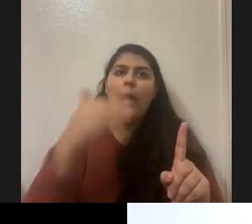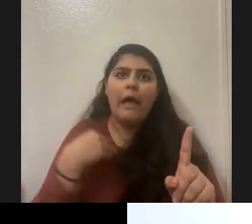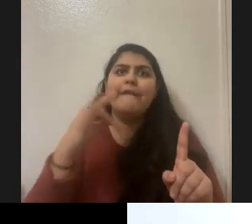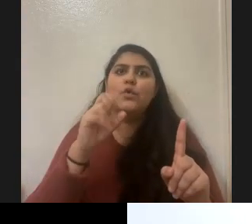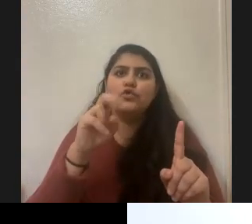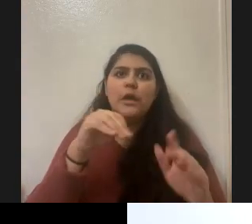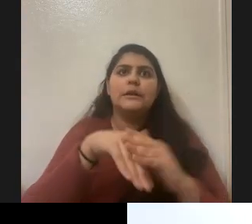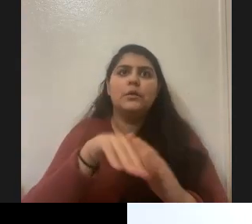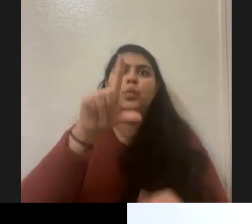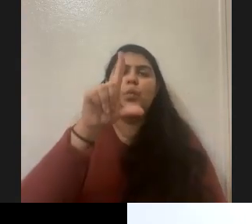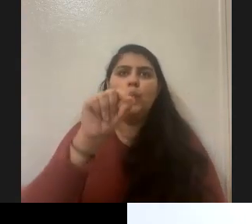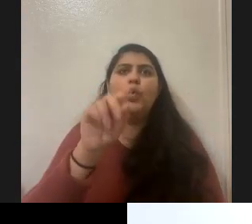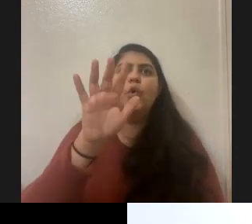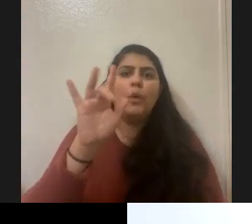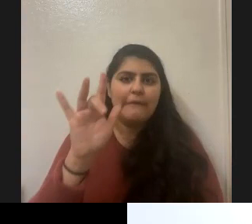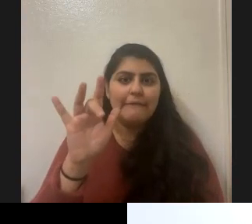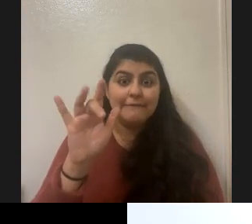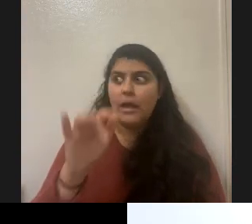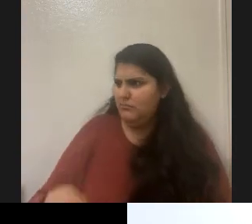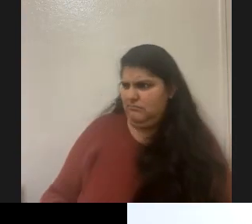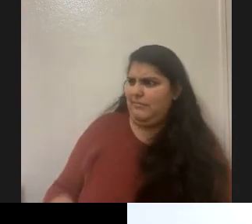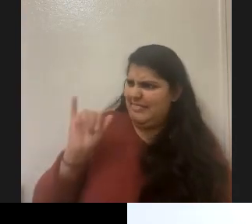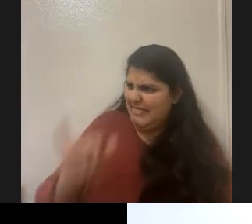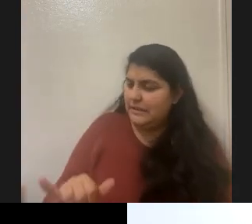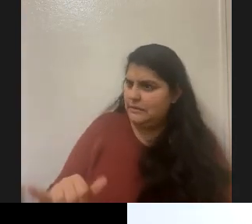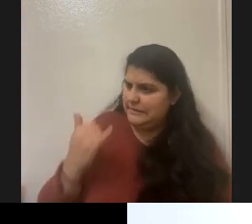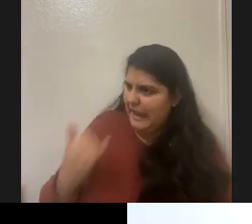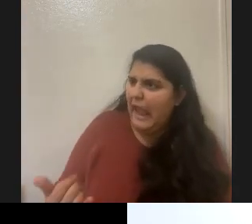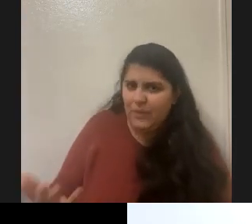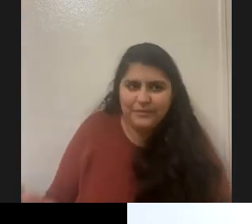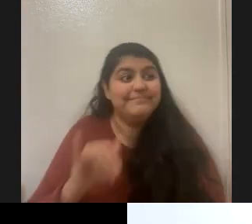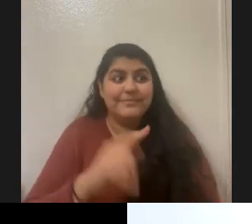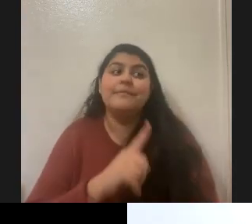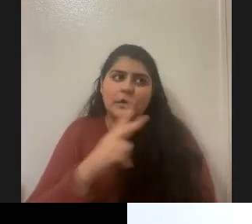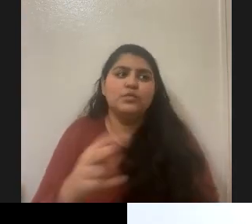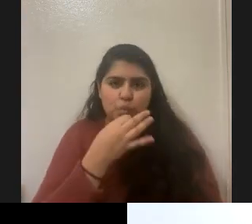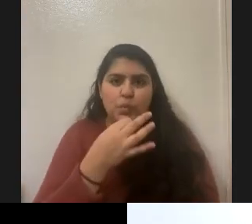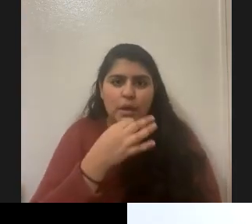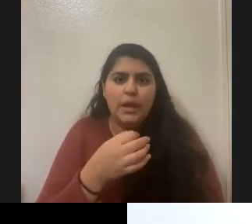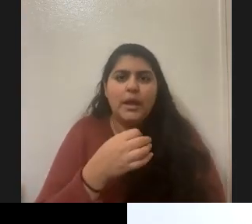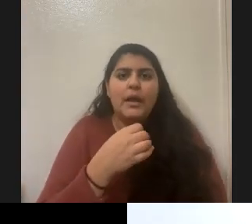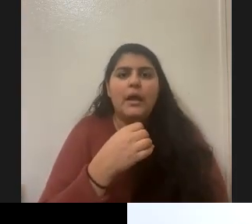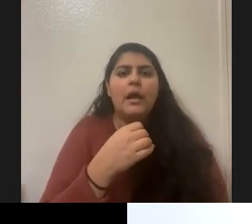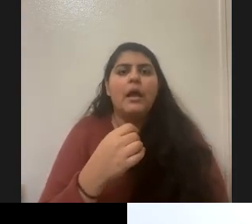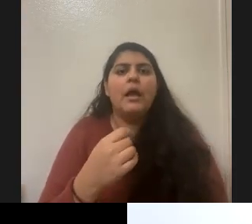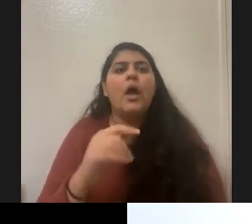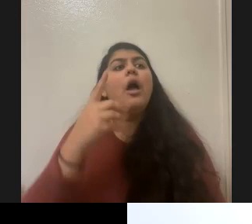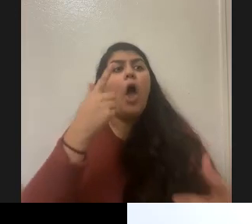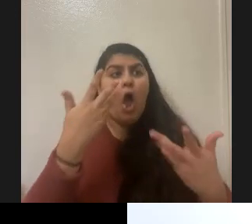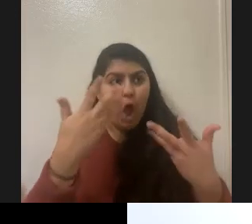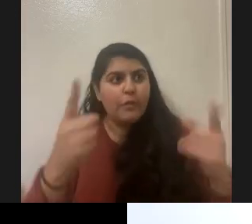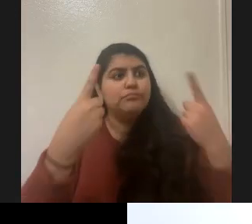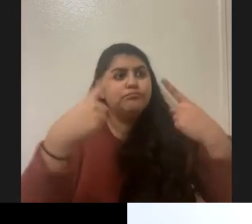2025, which is really That's soon. practically now. That's so true. Yeah. Whoa. And we also already accomplished fusion